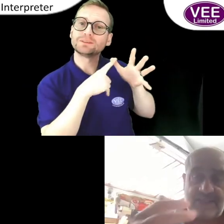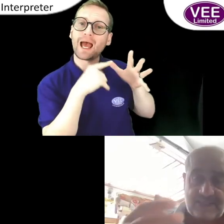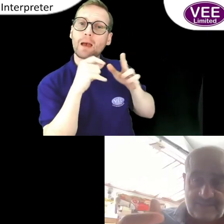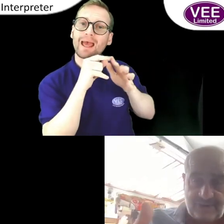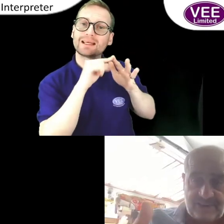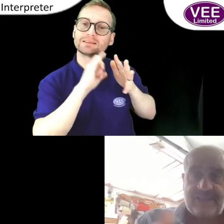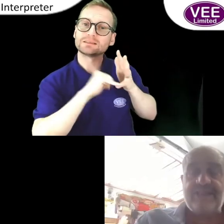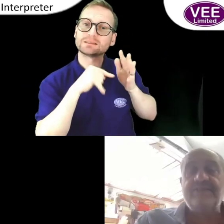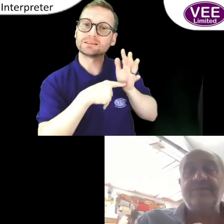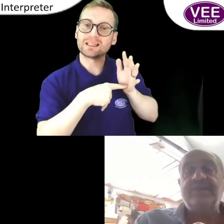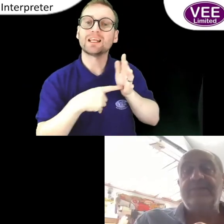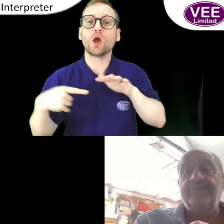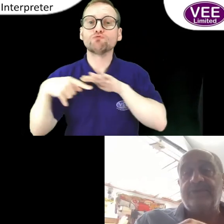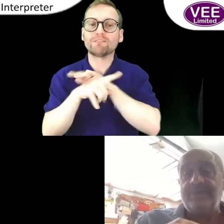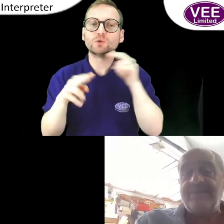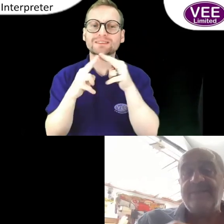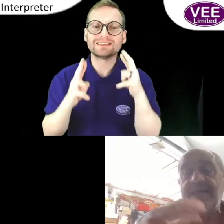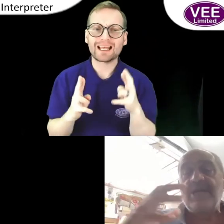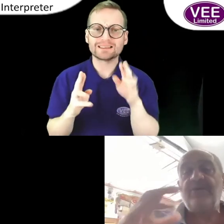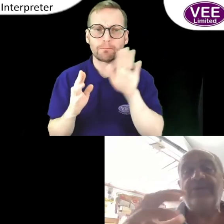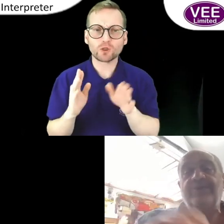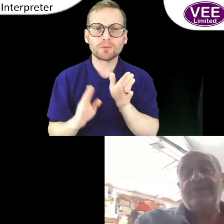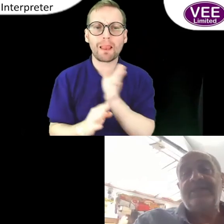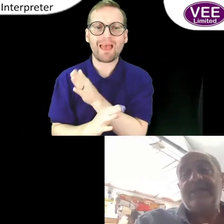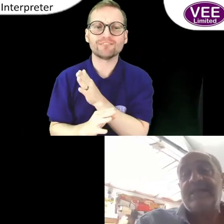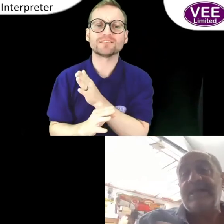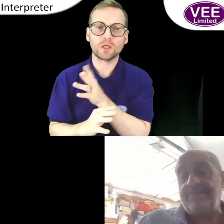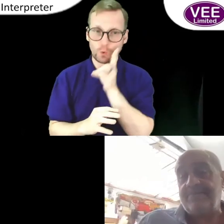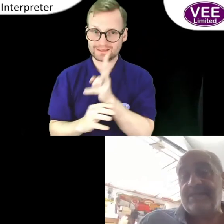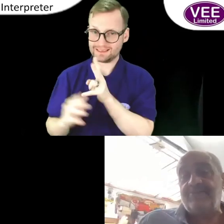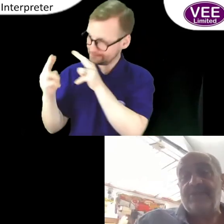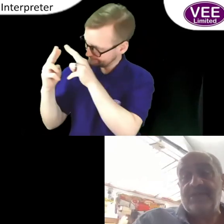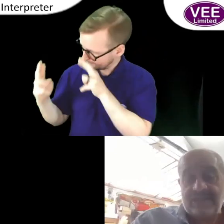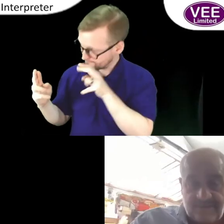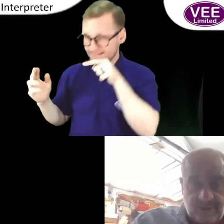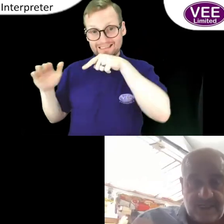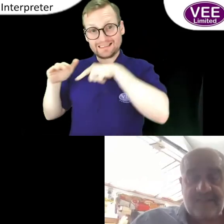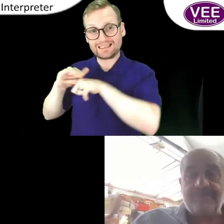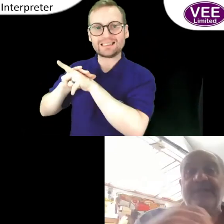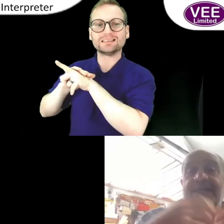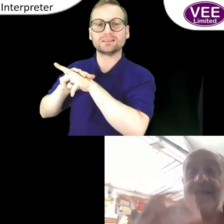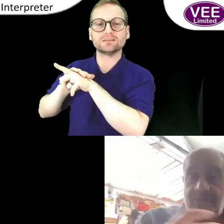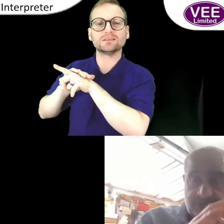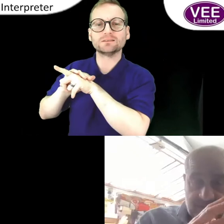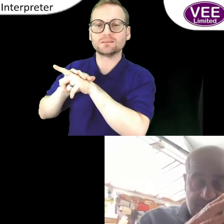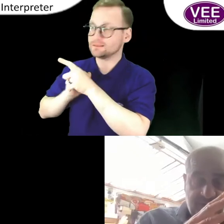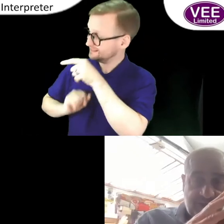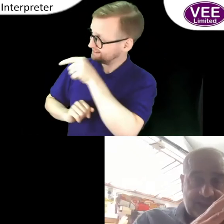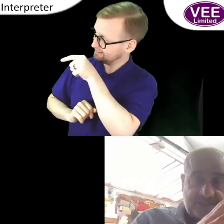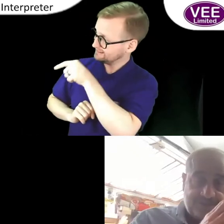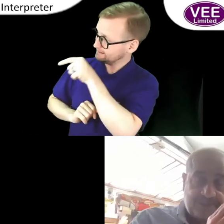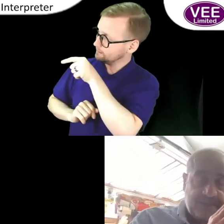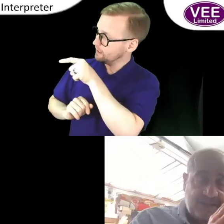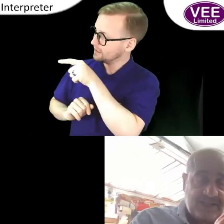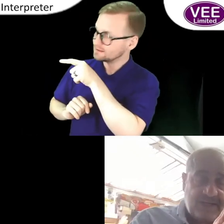So look at the refugee tent on the bottom left, where you could see the camp. It's what is, if you like, bleeding out of the refugee